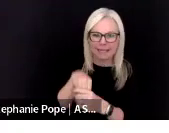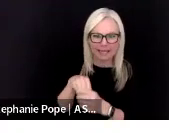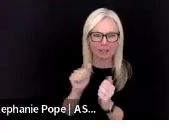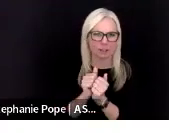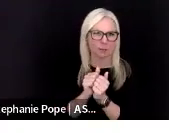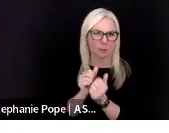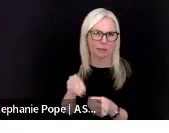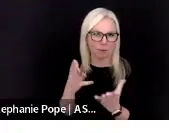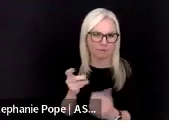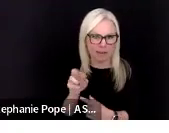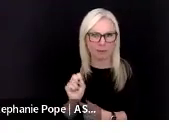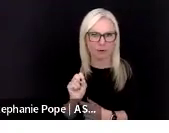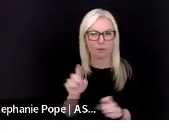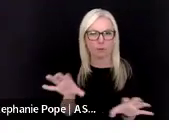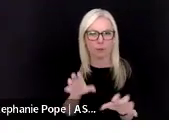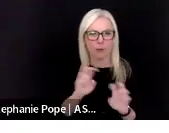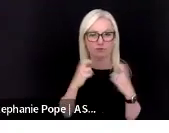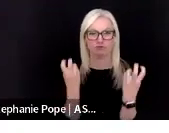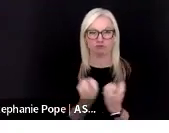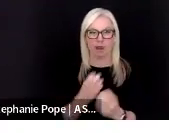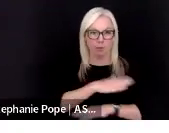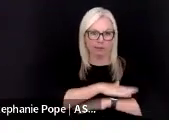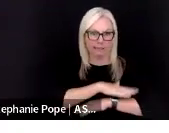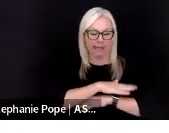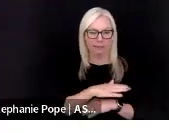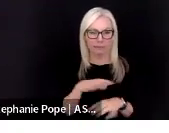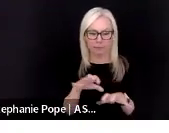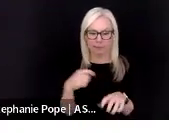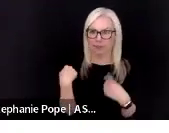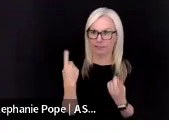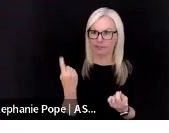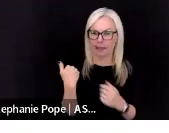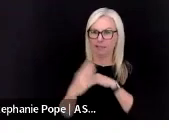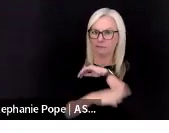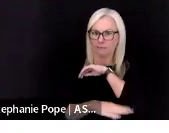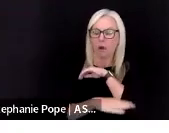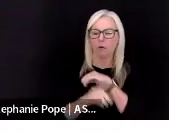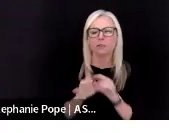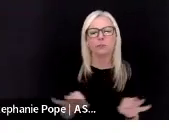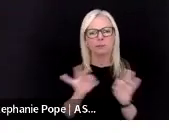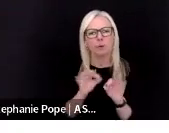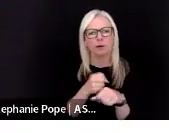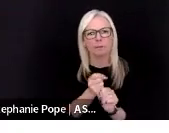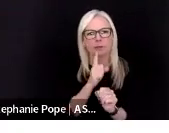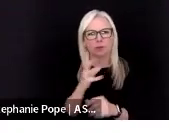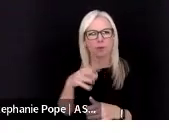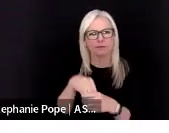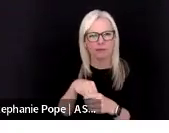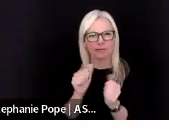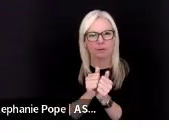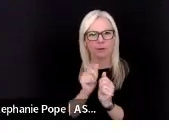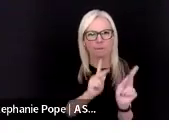We're hosting a series of roundtables. We have been doing this since last fall, and it's important to make sure that we're engaging with the providers and the people